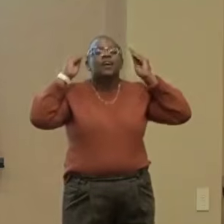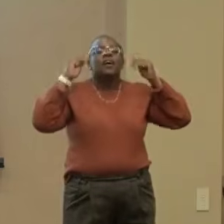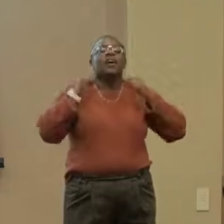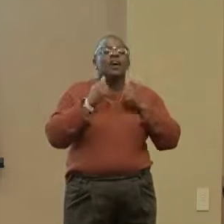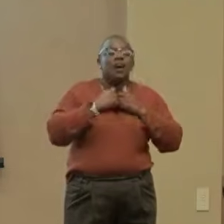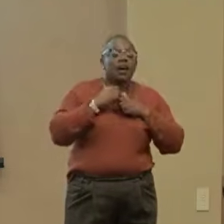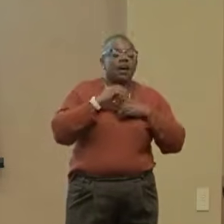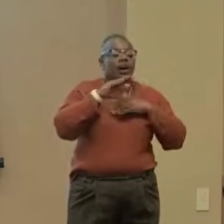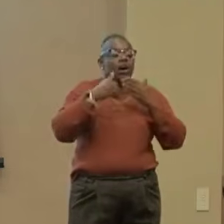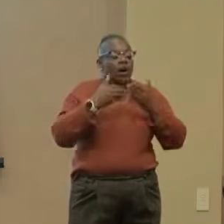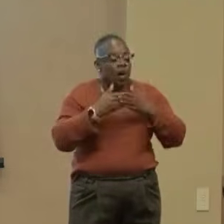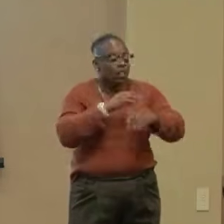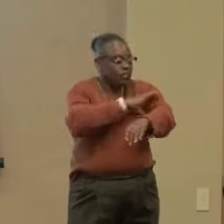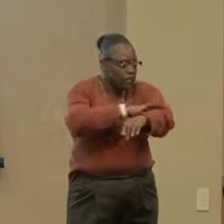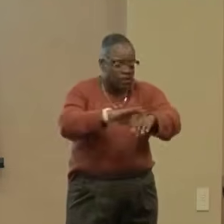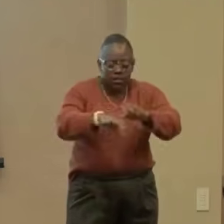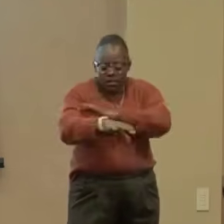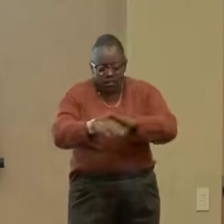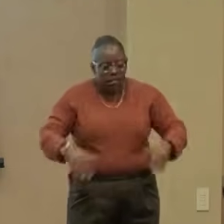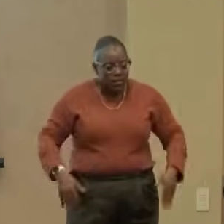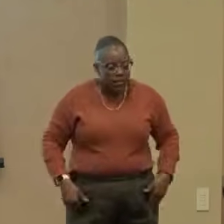her extremities and everything.